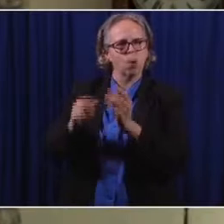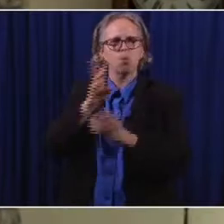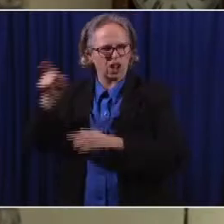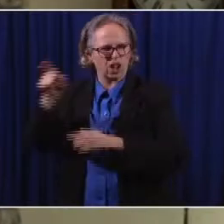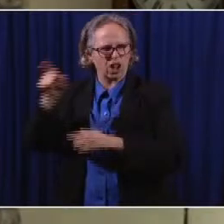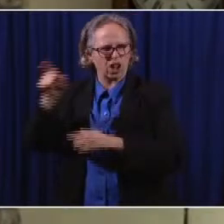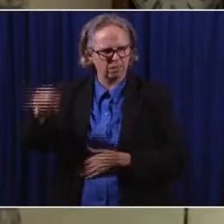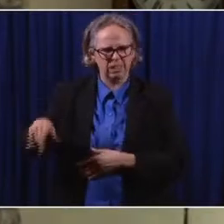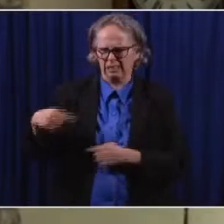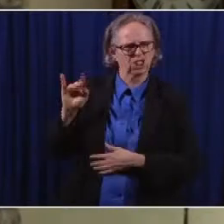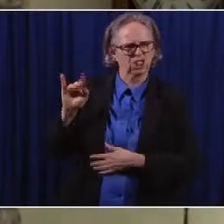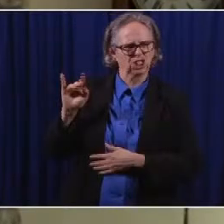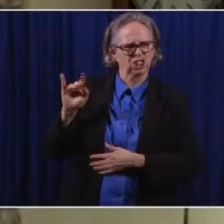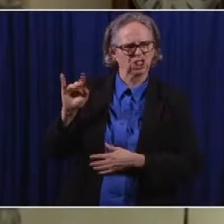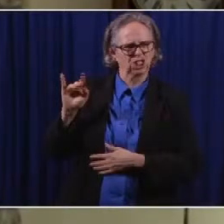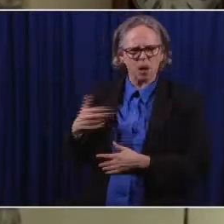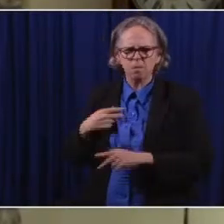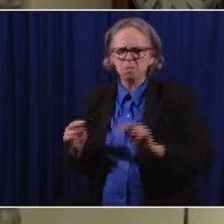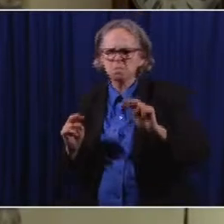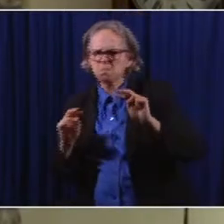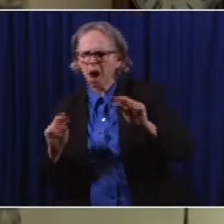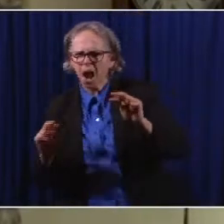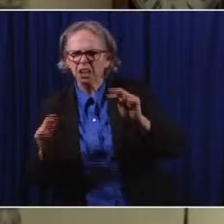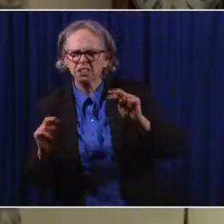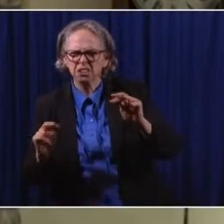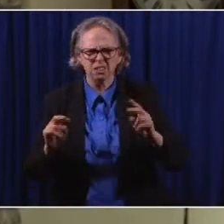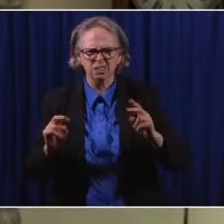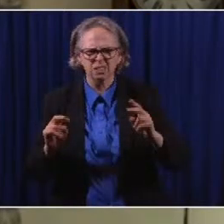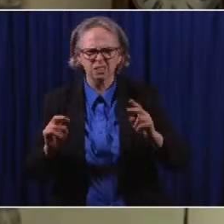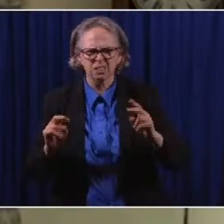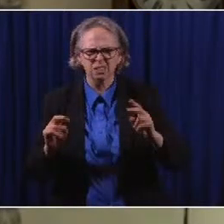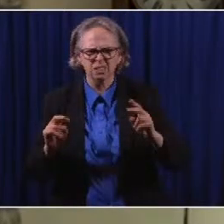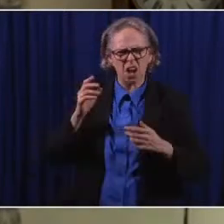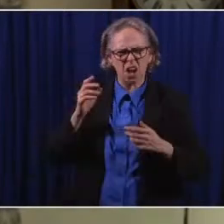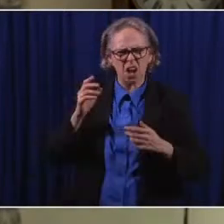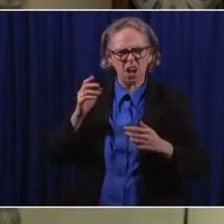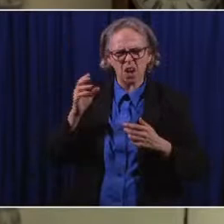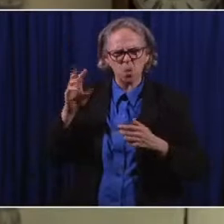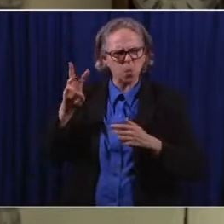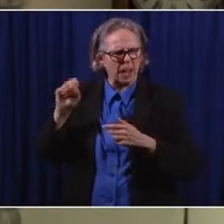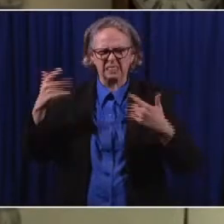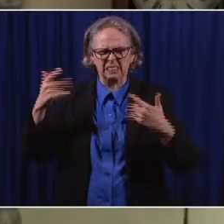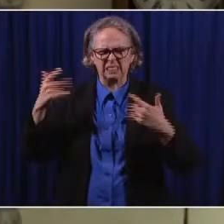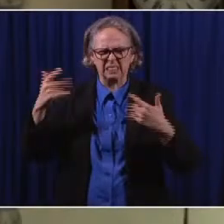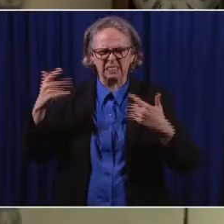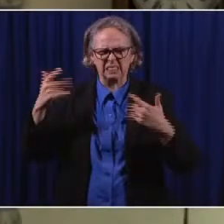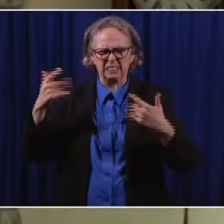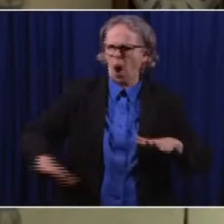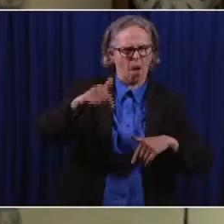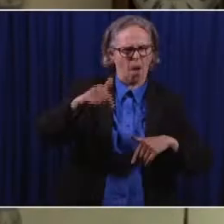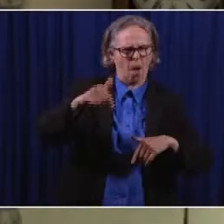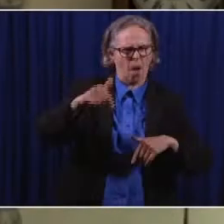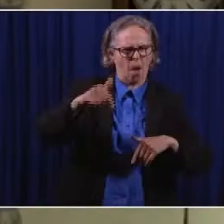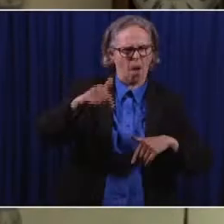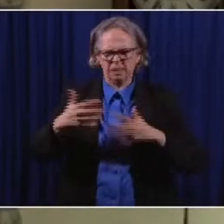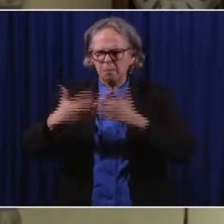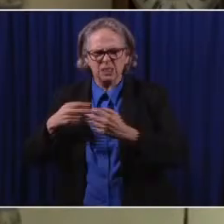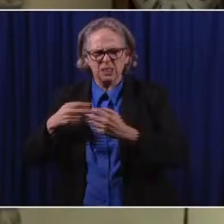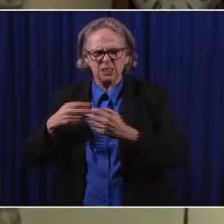monitoring incoming waste at wastewater treatment plants around the state to test for gene fragments of